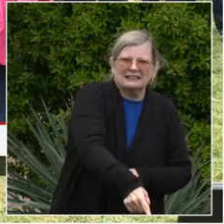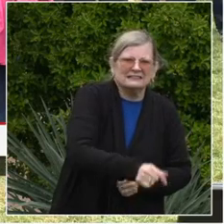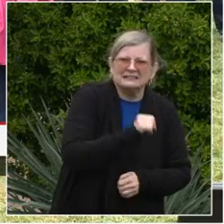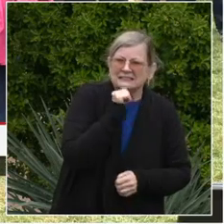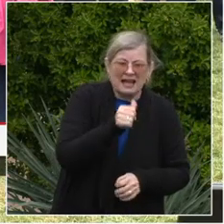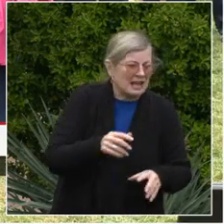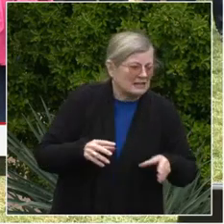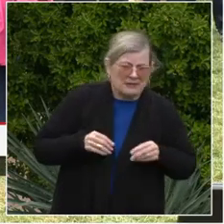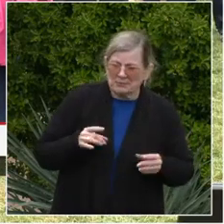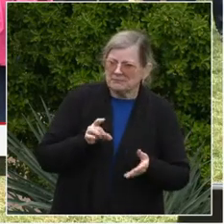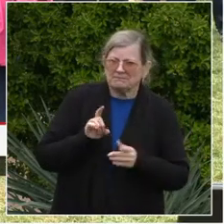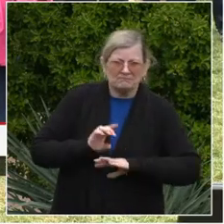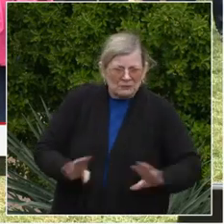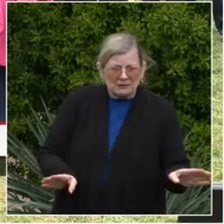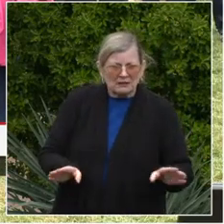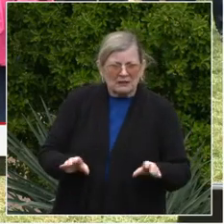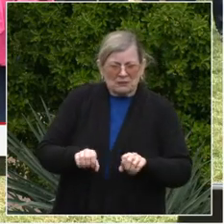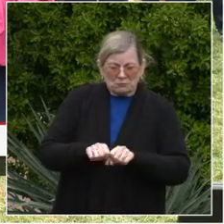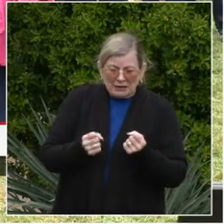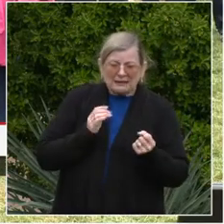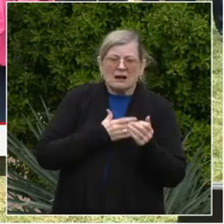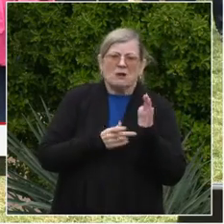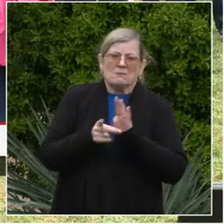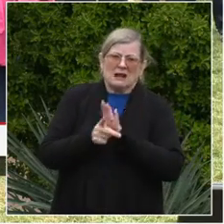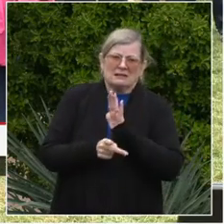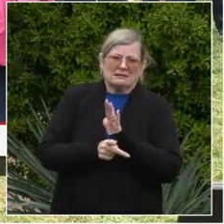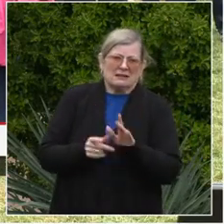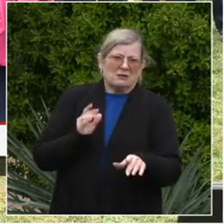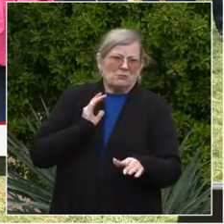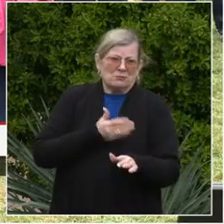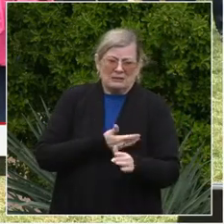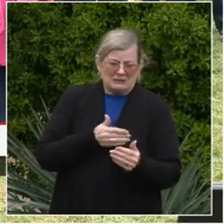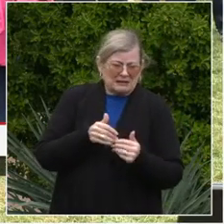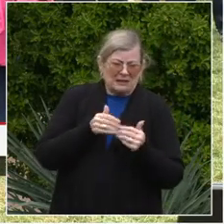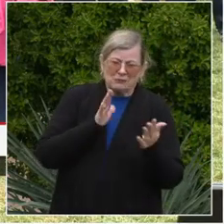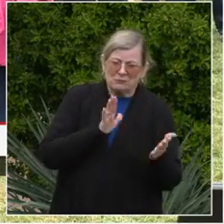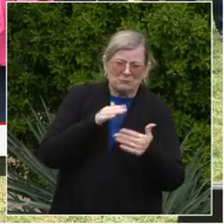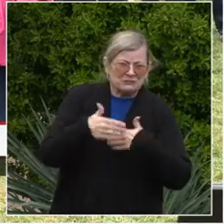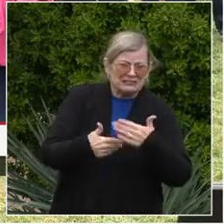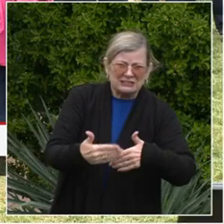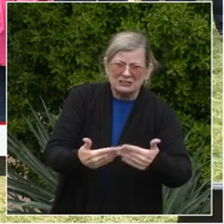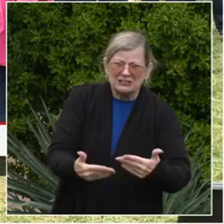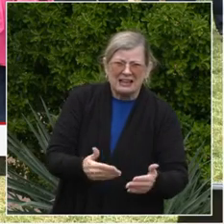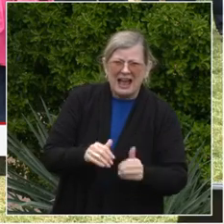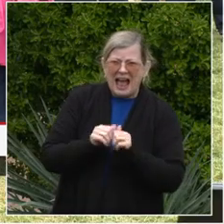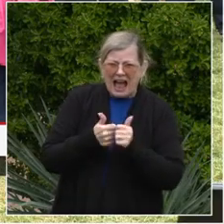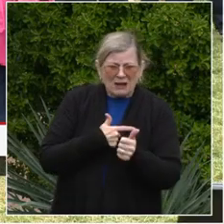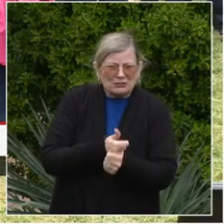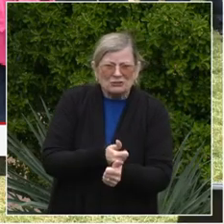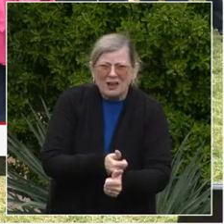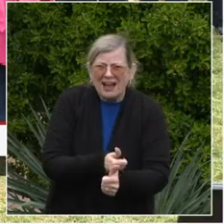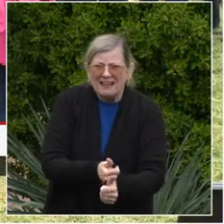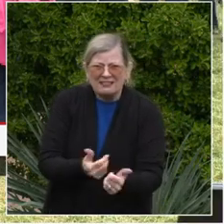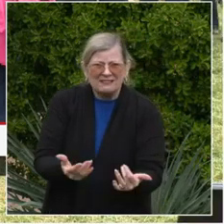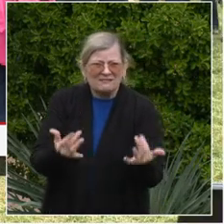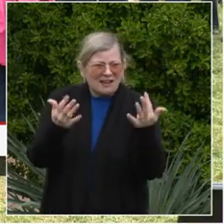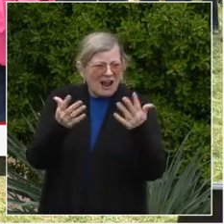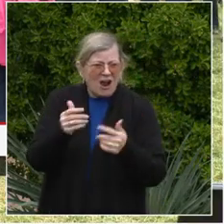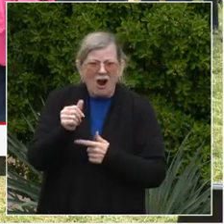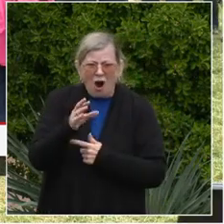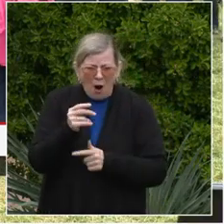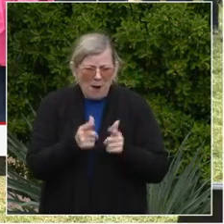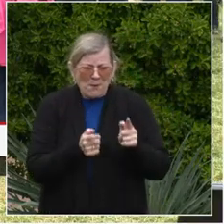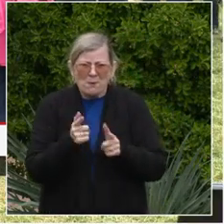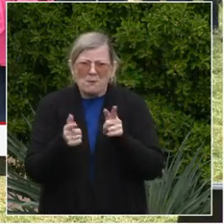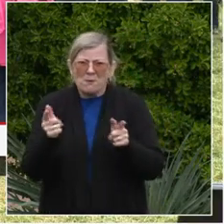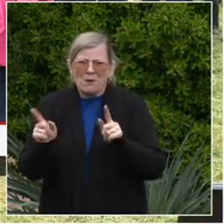It's a violation of our policy. It's a violation of our procedures in terms of how we track firearms, how we track illegal firearms in the District of